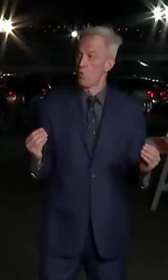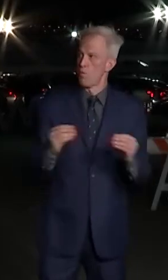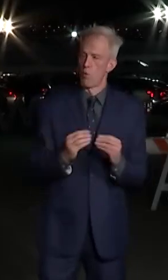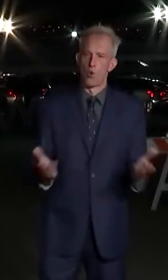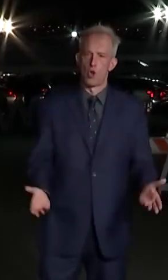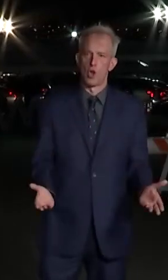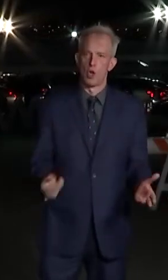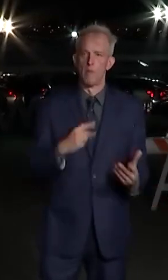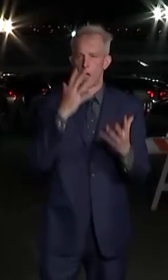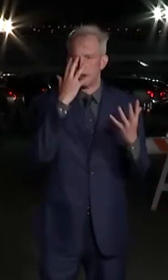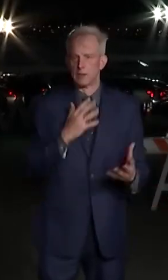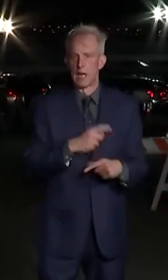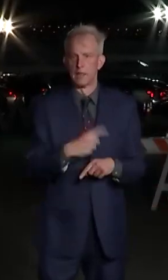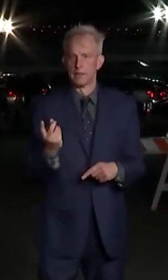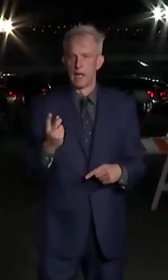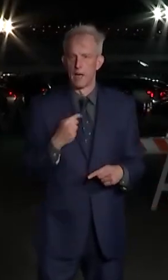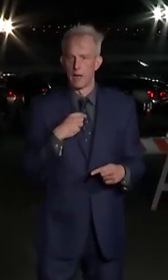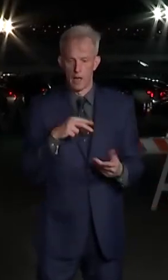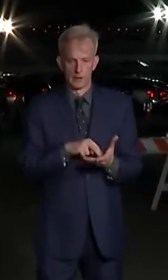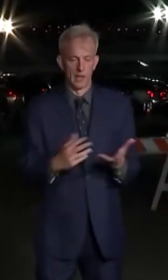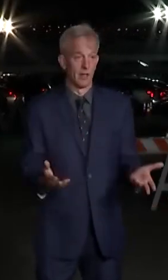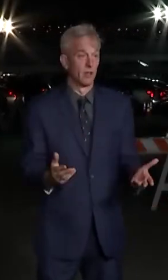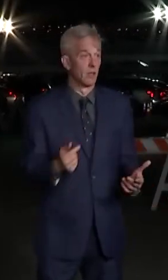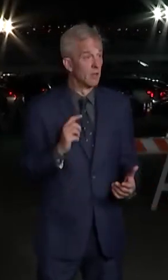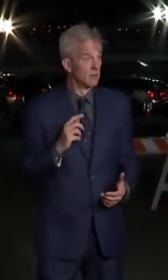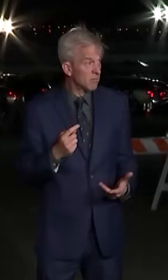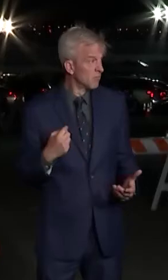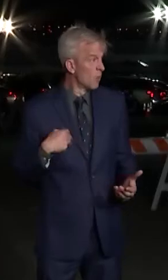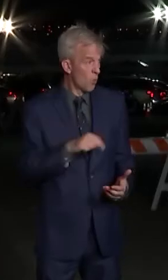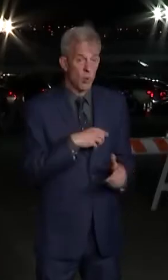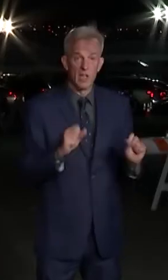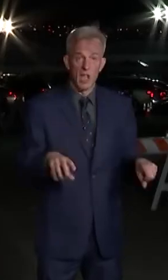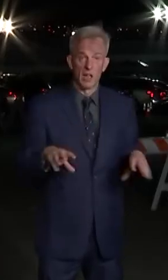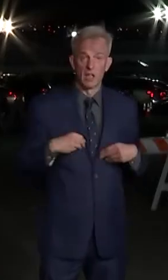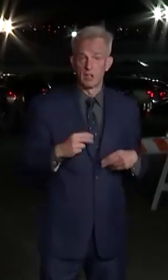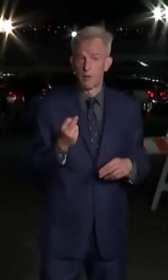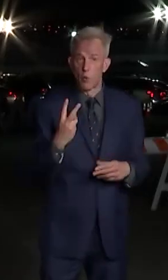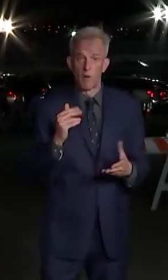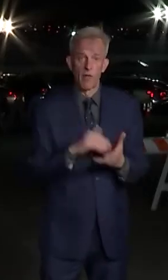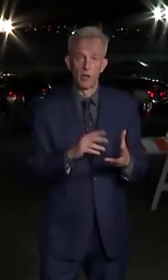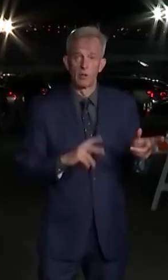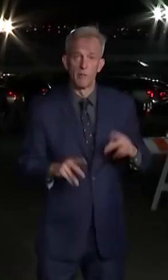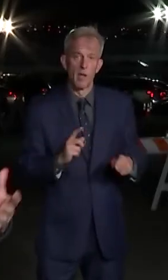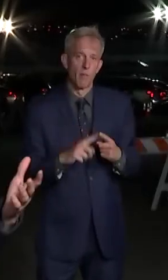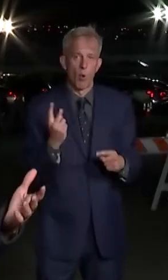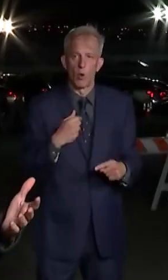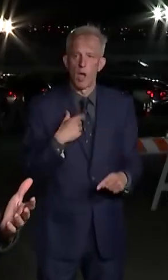day when I stand here saying Dodger Stadium has the capacity to take in 12,000 people, but we only have